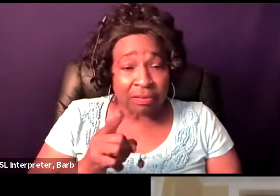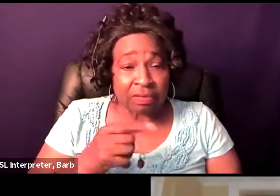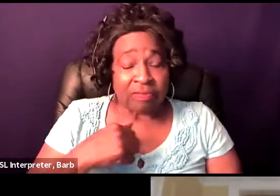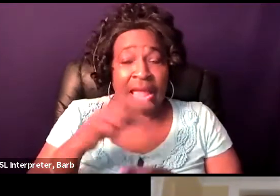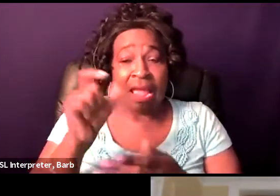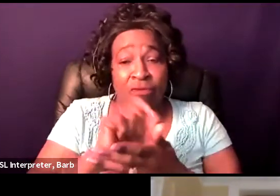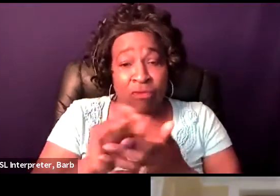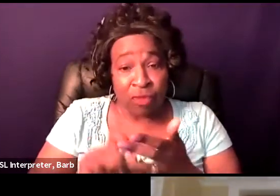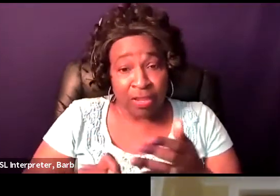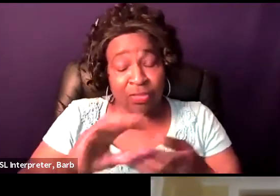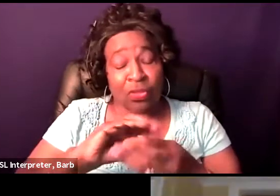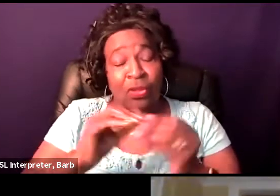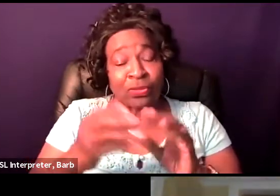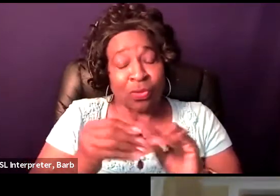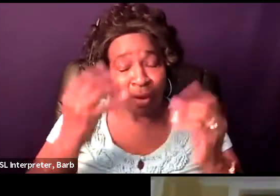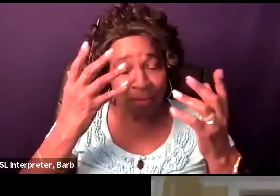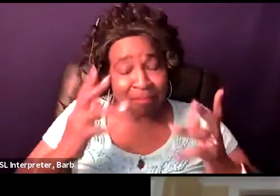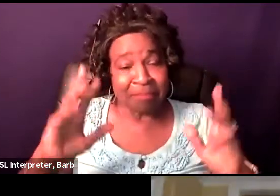story.